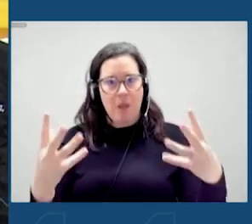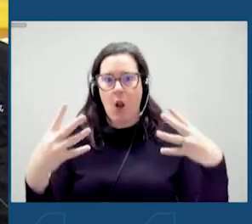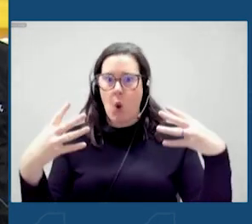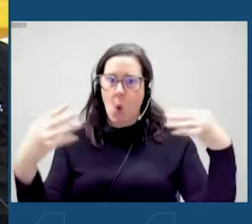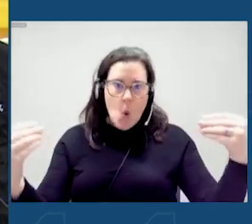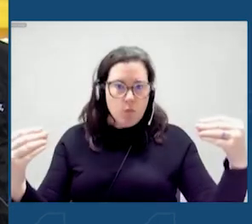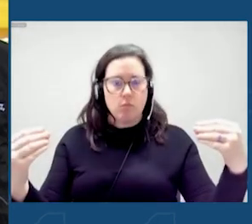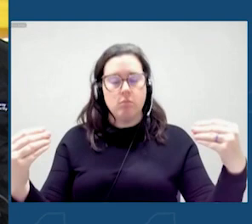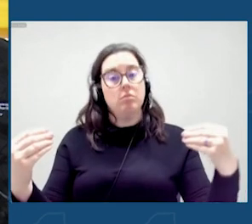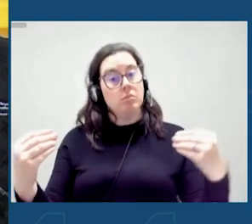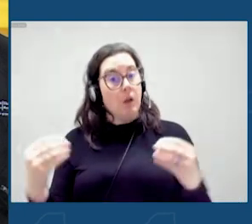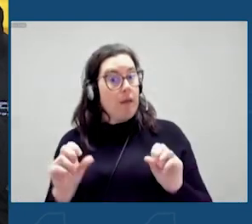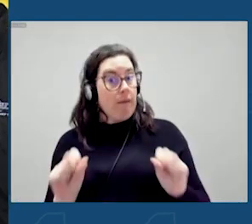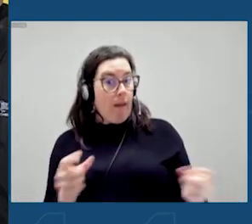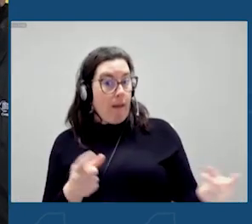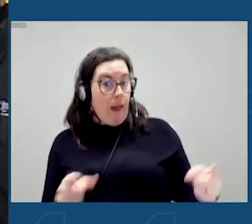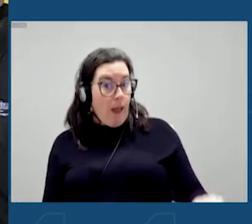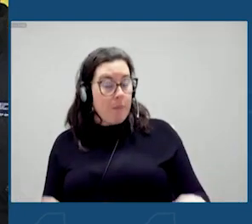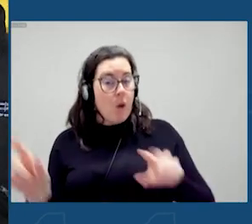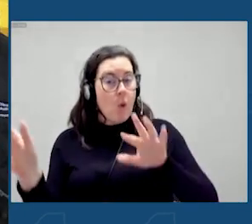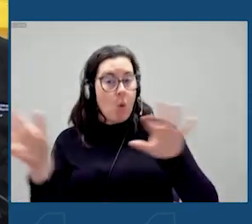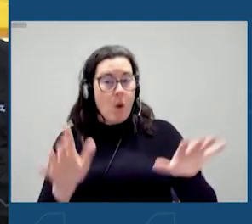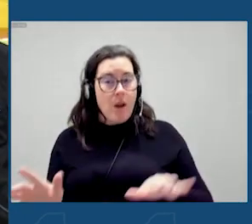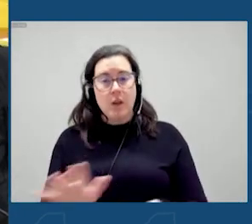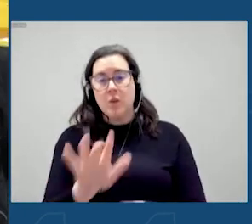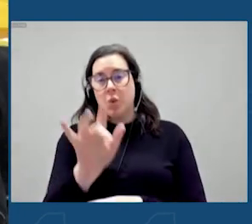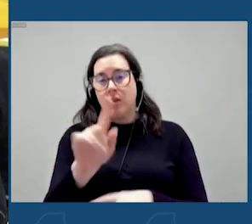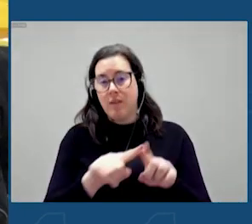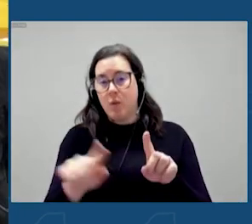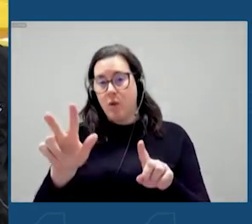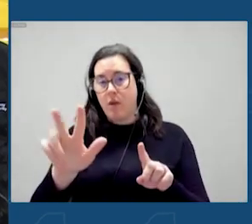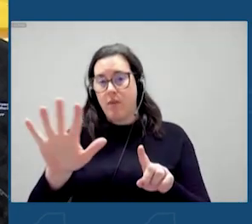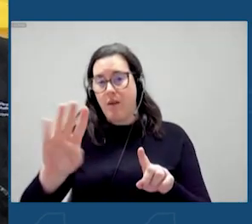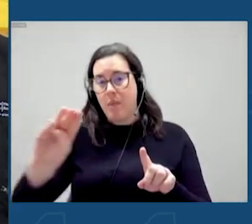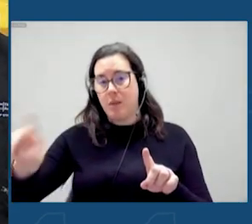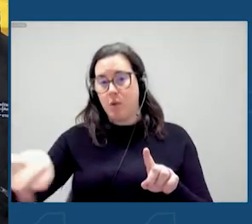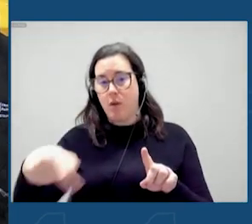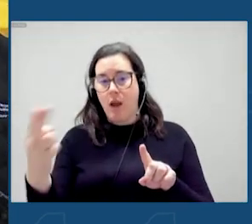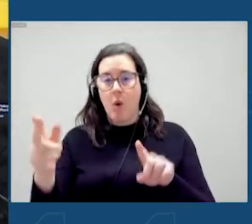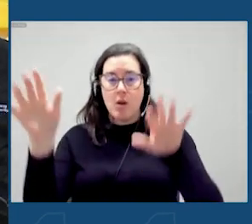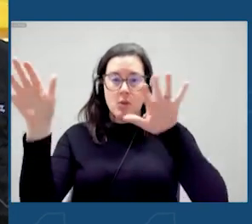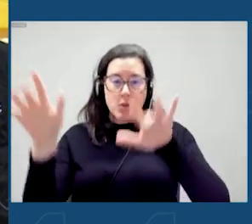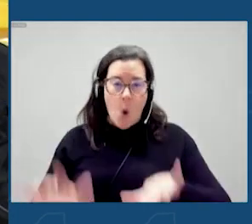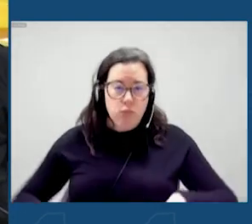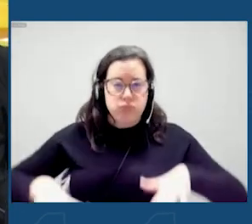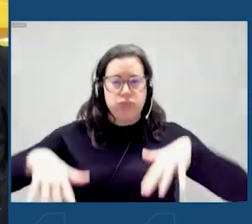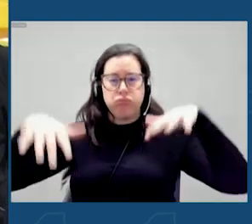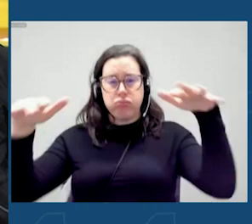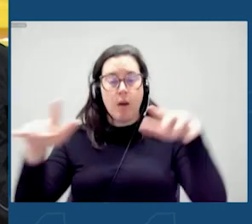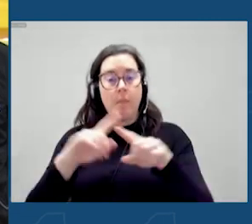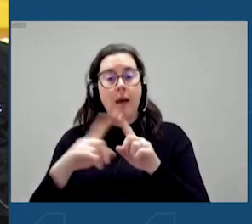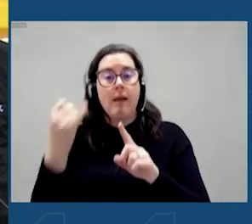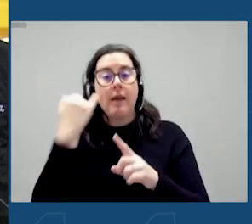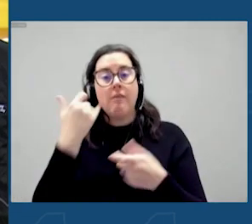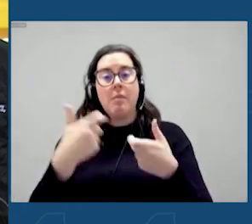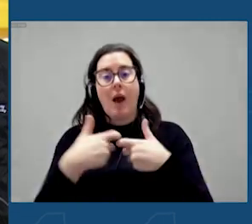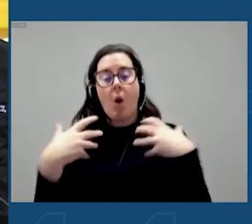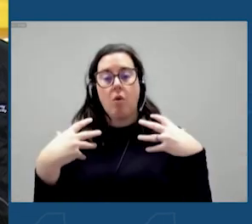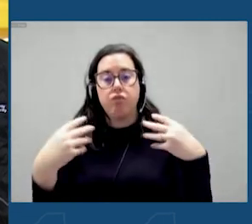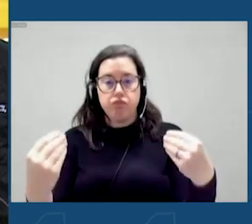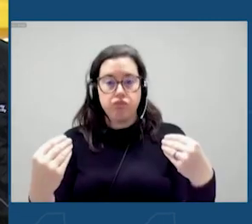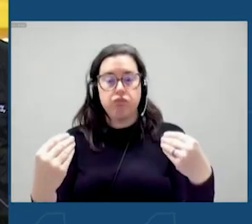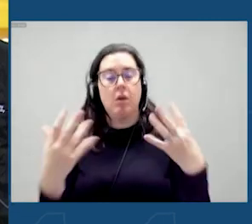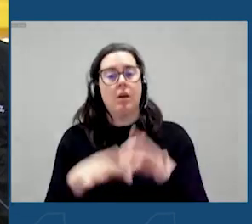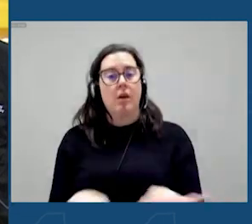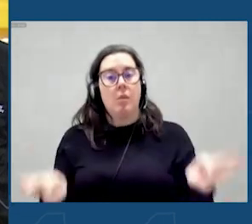that they can't happen. Winds will be 25 to 35 miles an hour and the snow will be heavy. If you lose power, it's really important, if you're